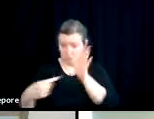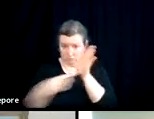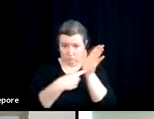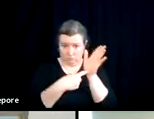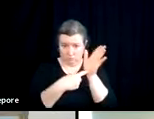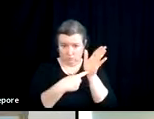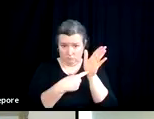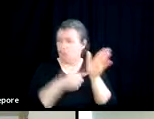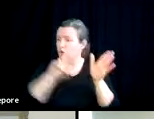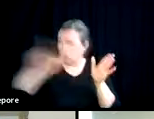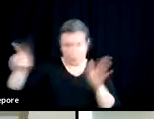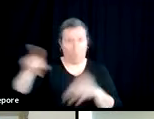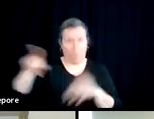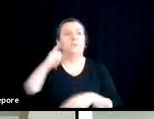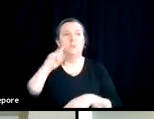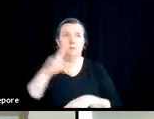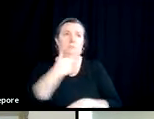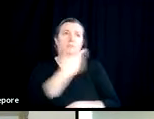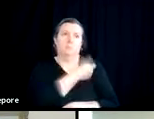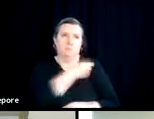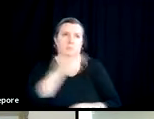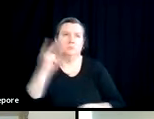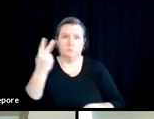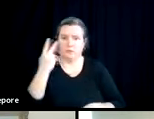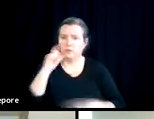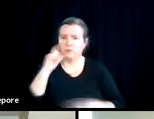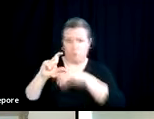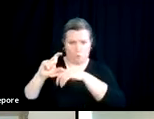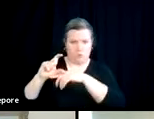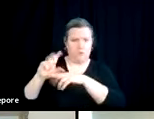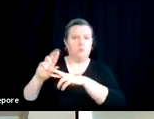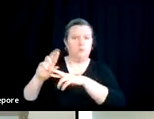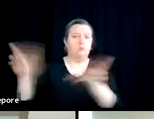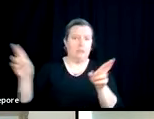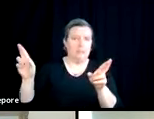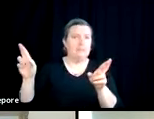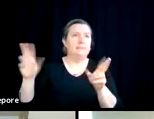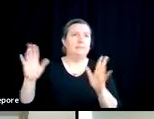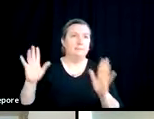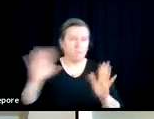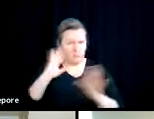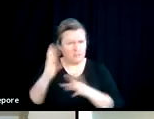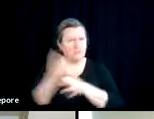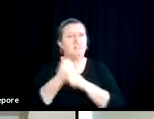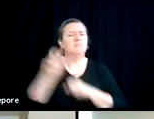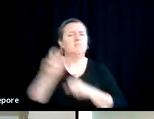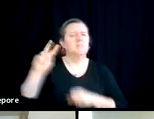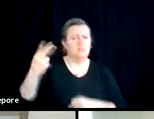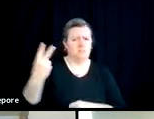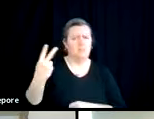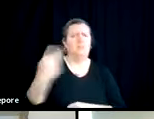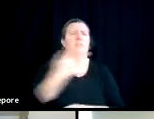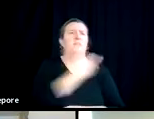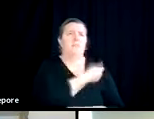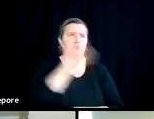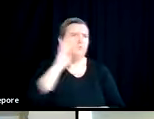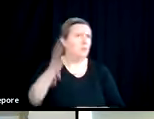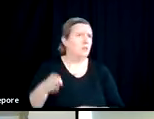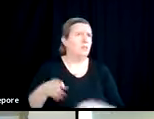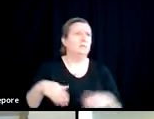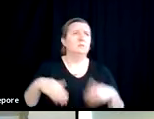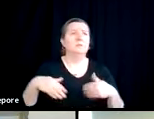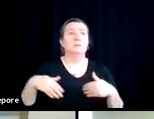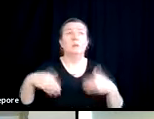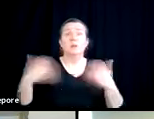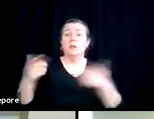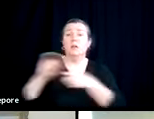dose, and I want to assure everyone that they will get their second doses. The call center, generally, the